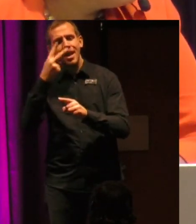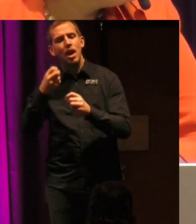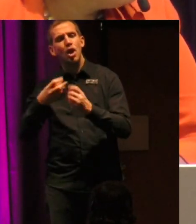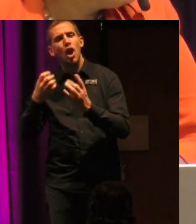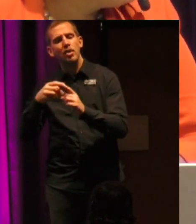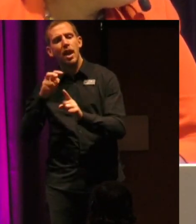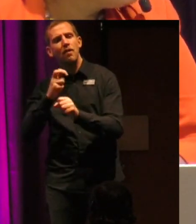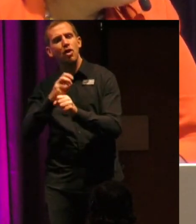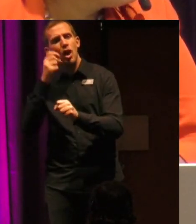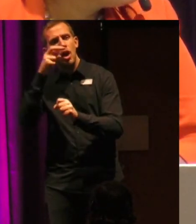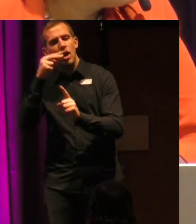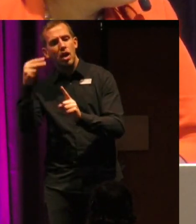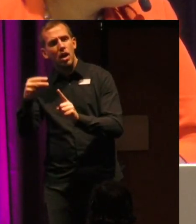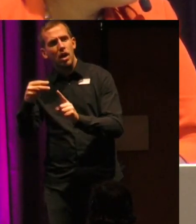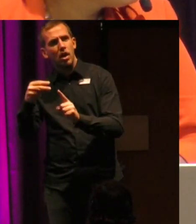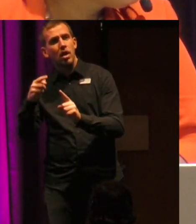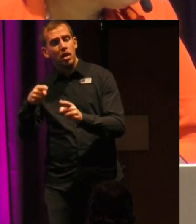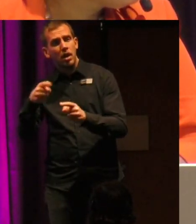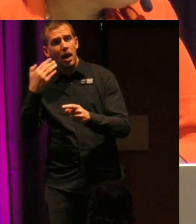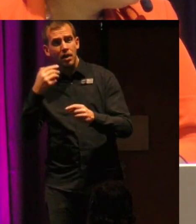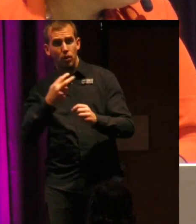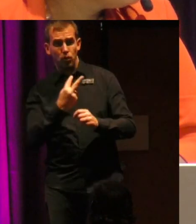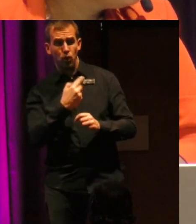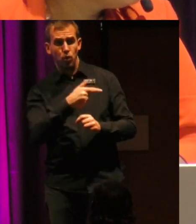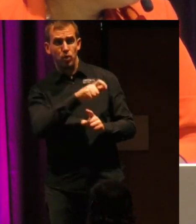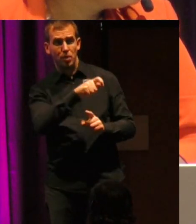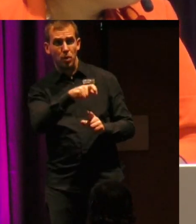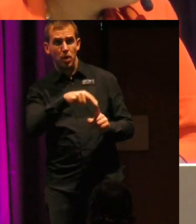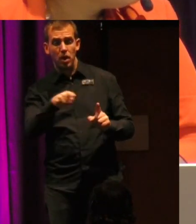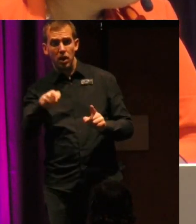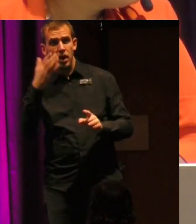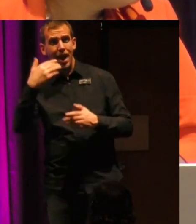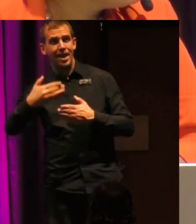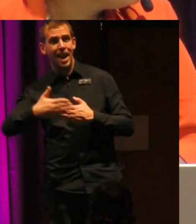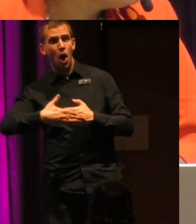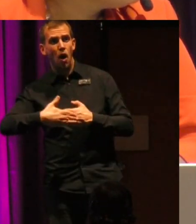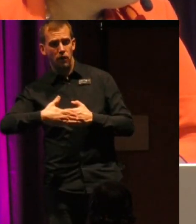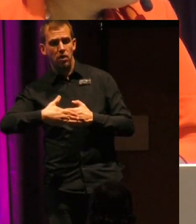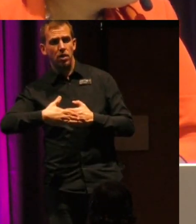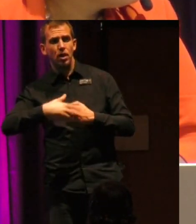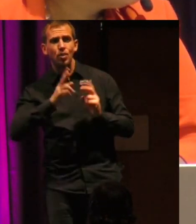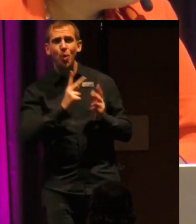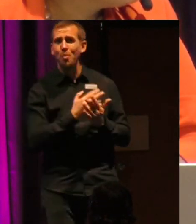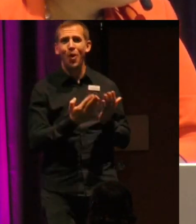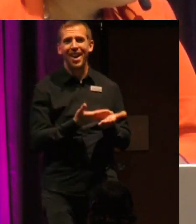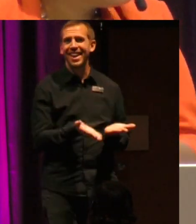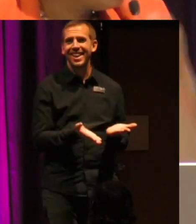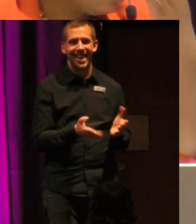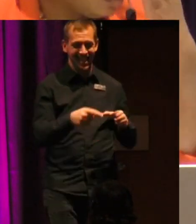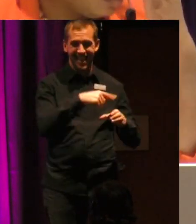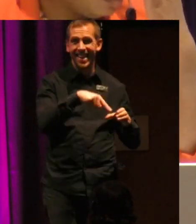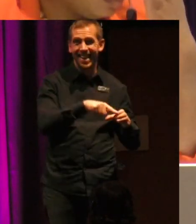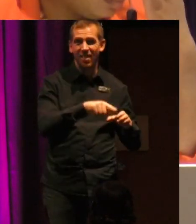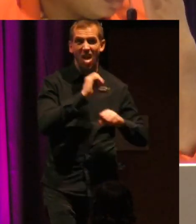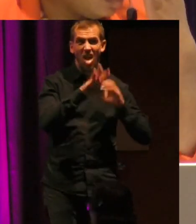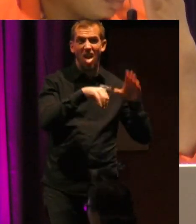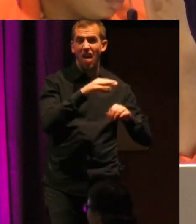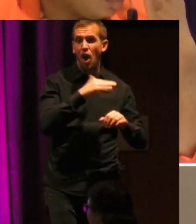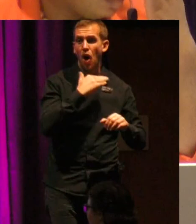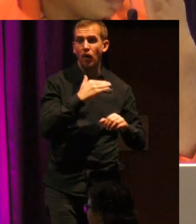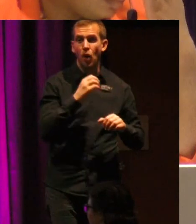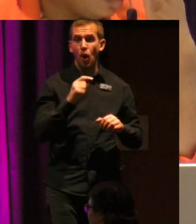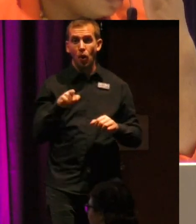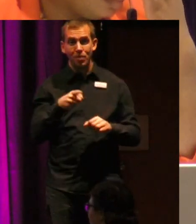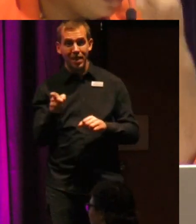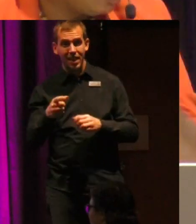not possible, shut them off, these people that are spreading hate. They are not that many. We're going to see a total different